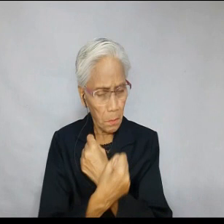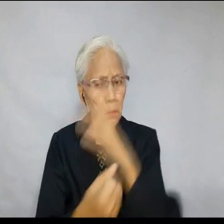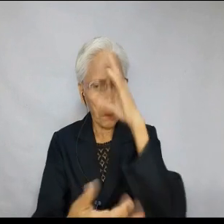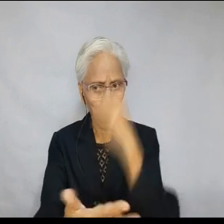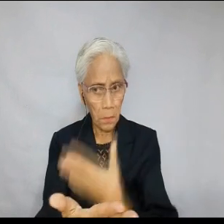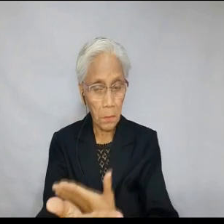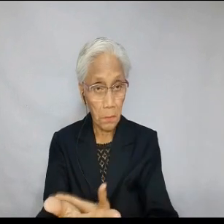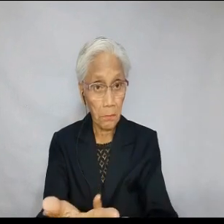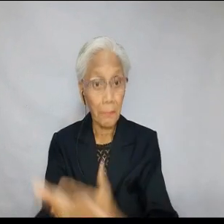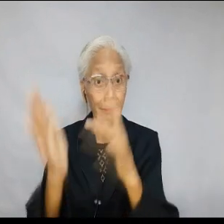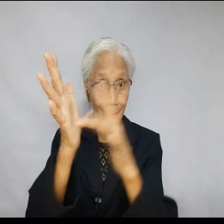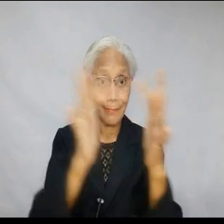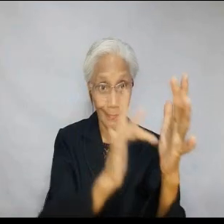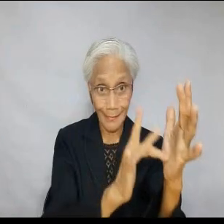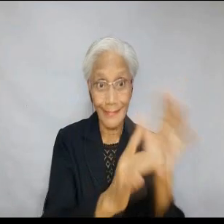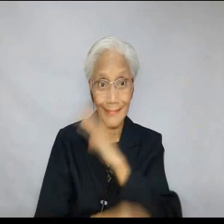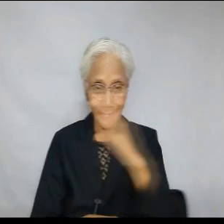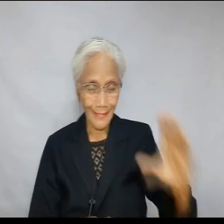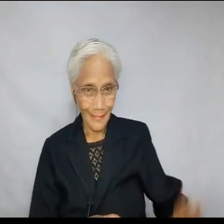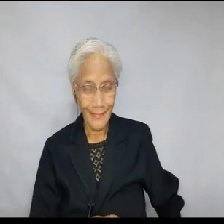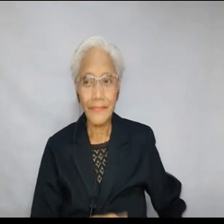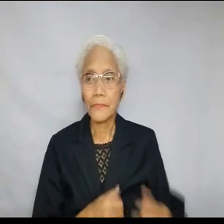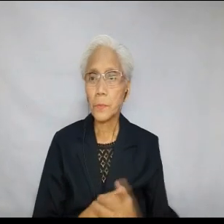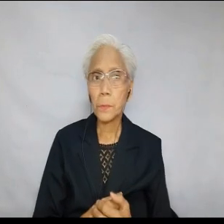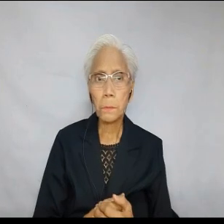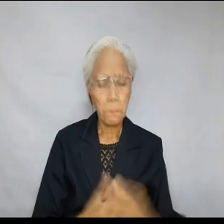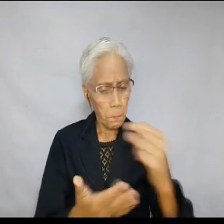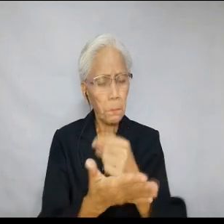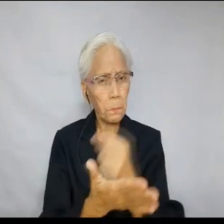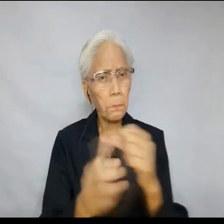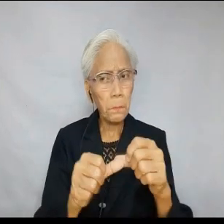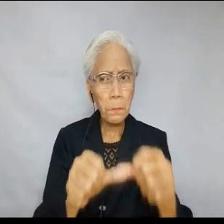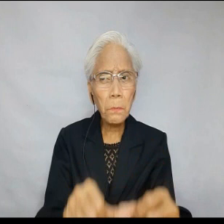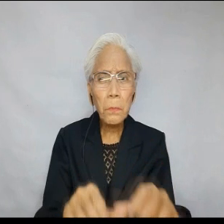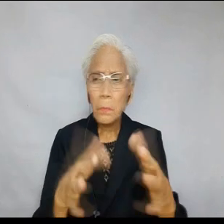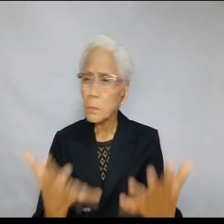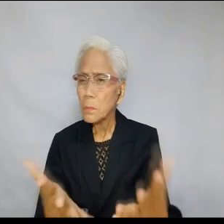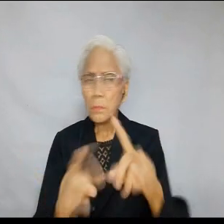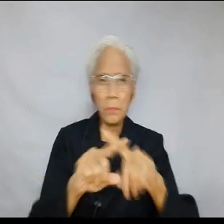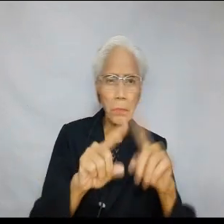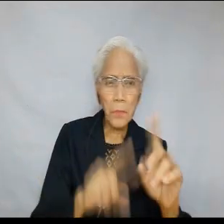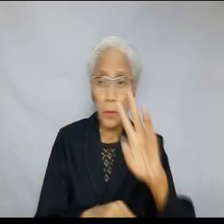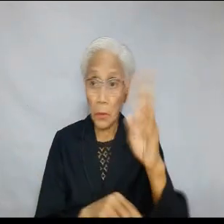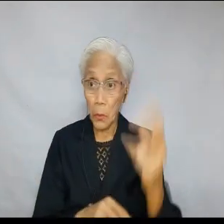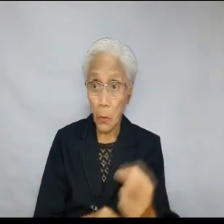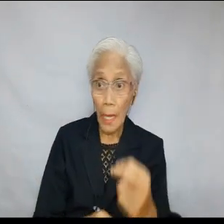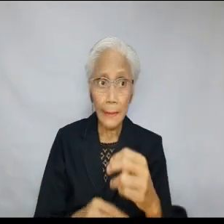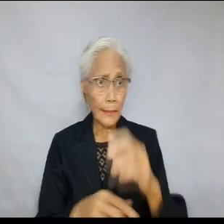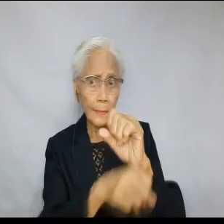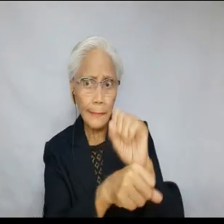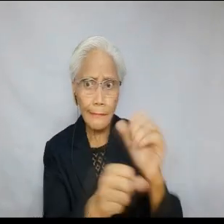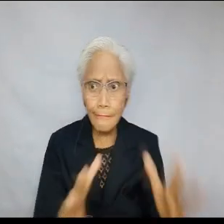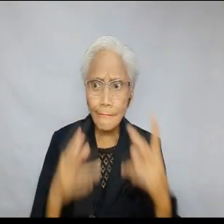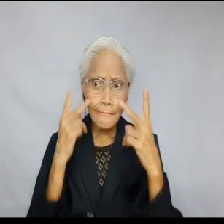is Jesus Christ. And then the gospel continues, "But when the tenants saw the son, they said